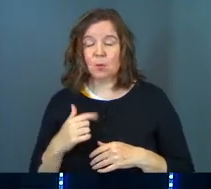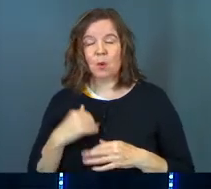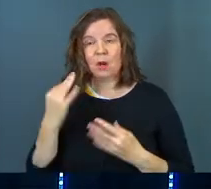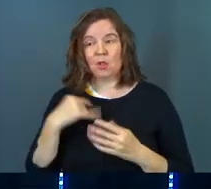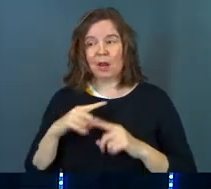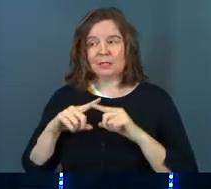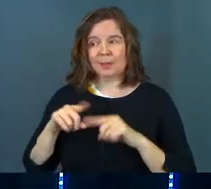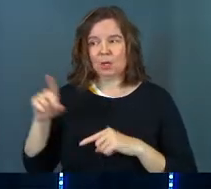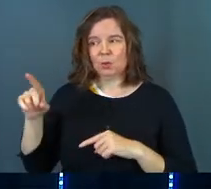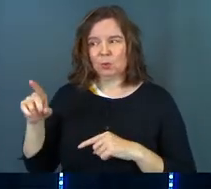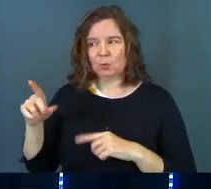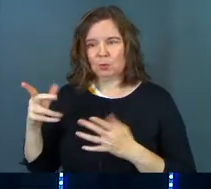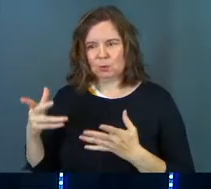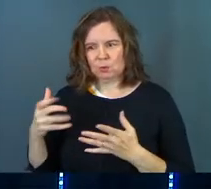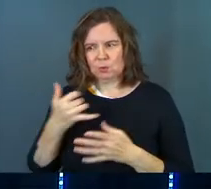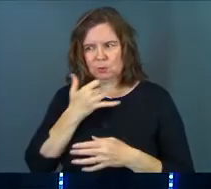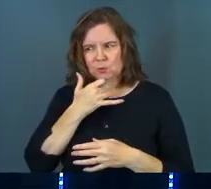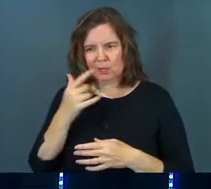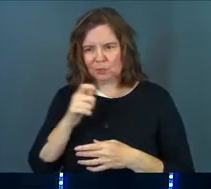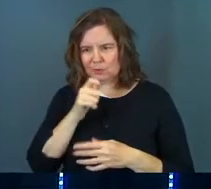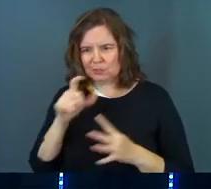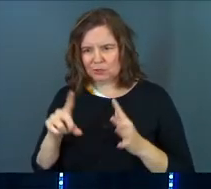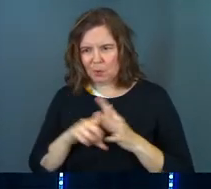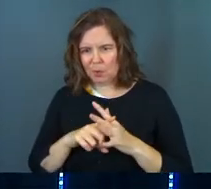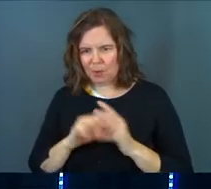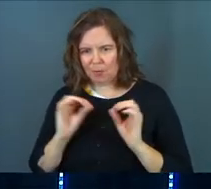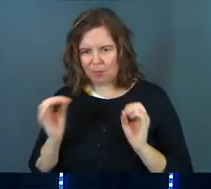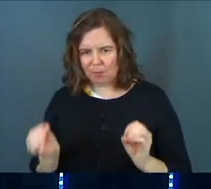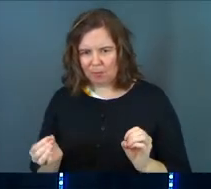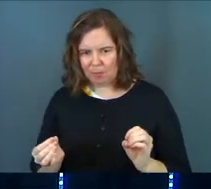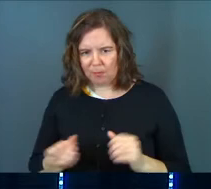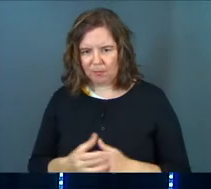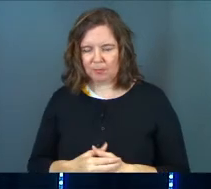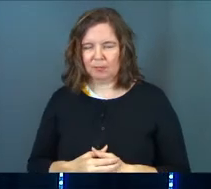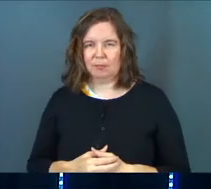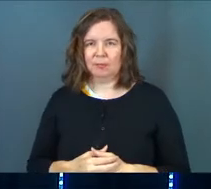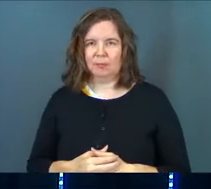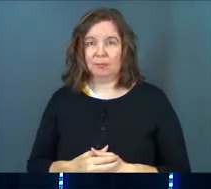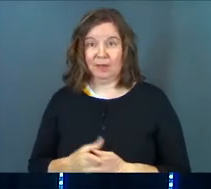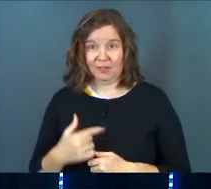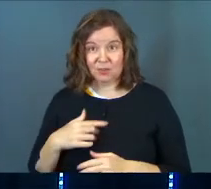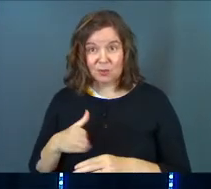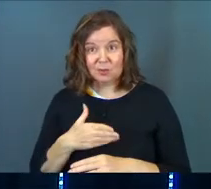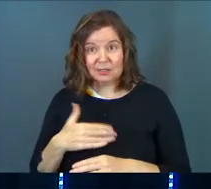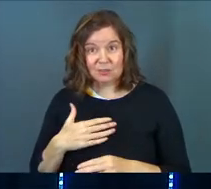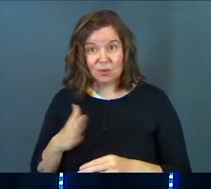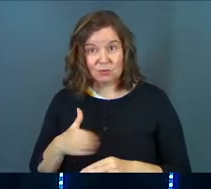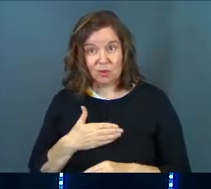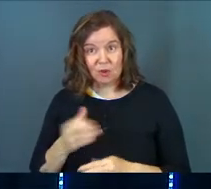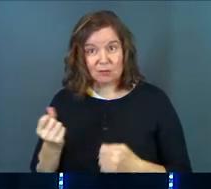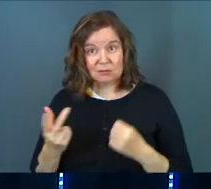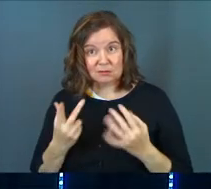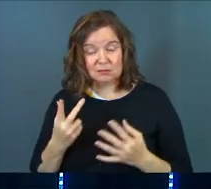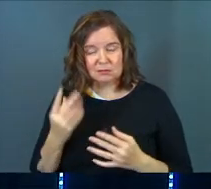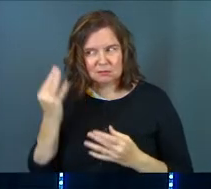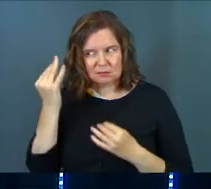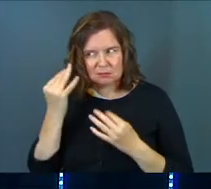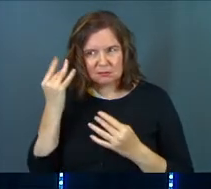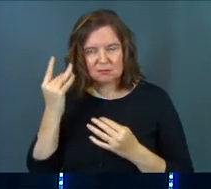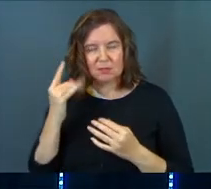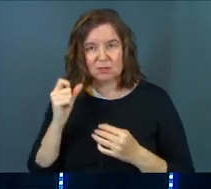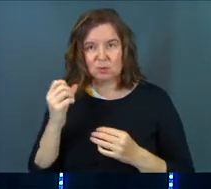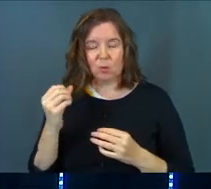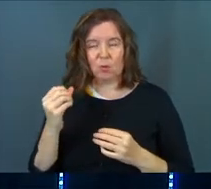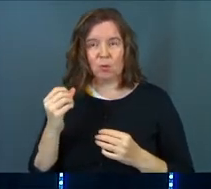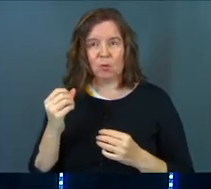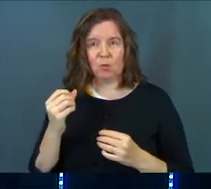when I thought I depended on you and you didn't show up. You ever singing those songs? And those songs